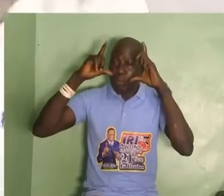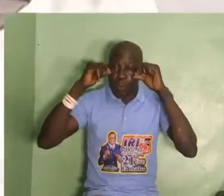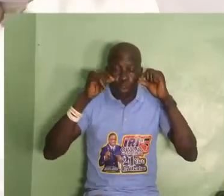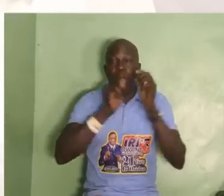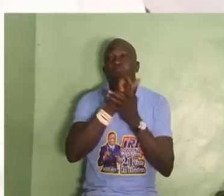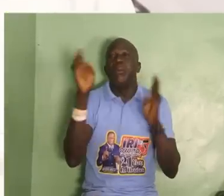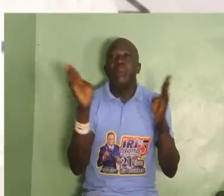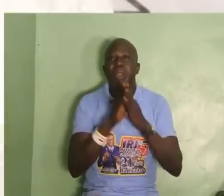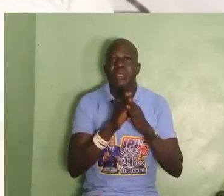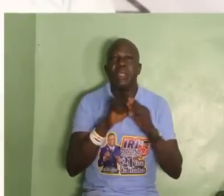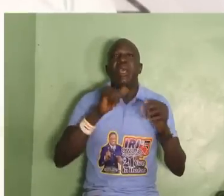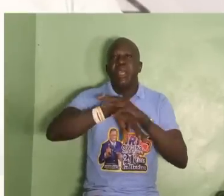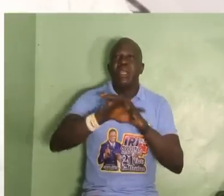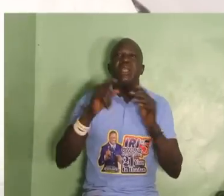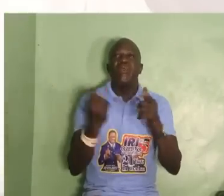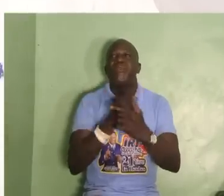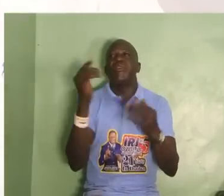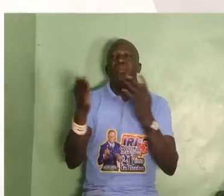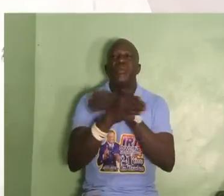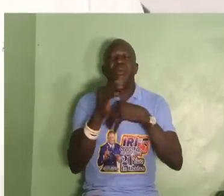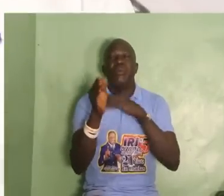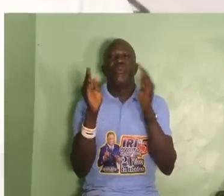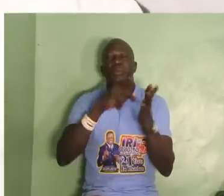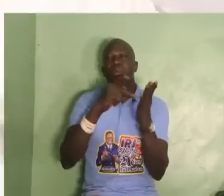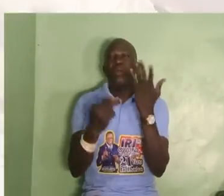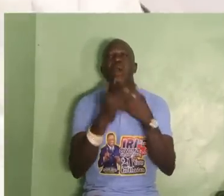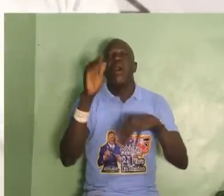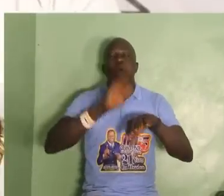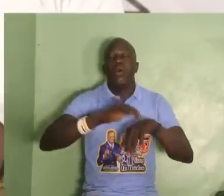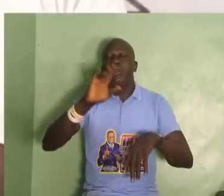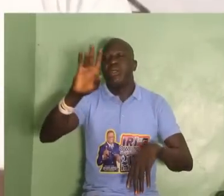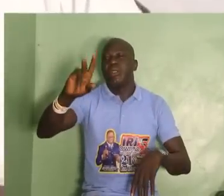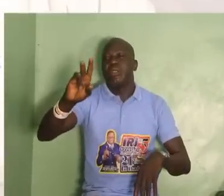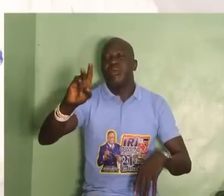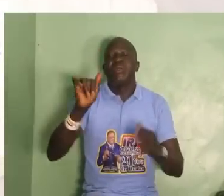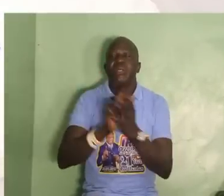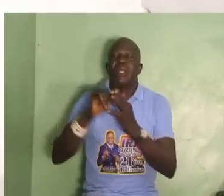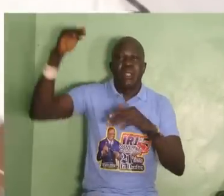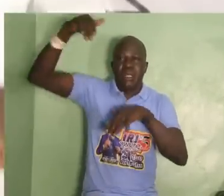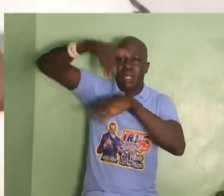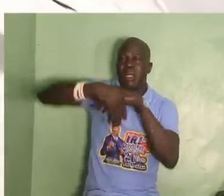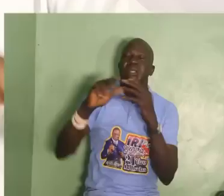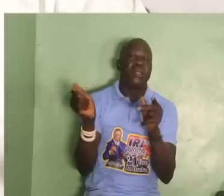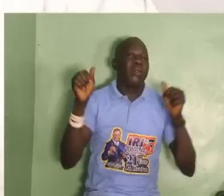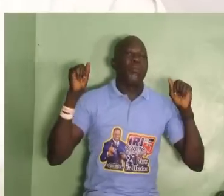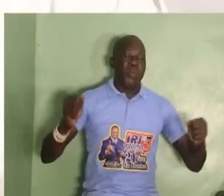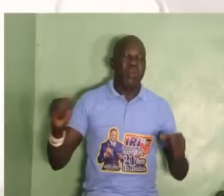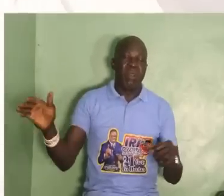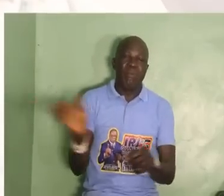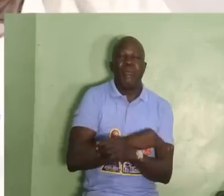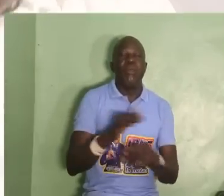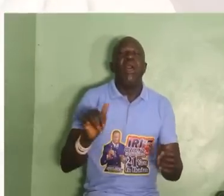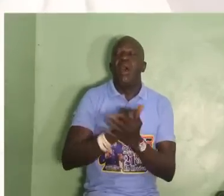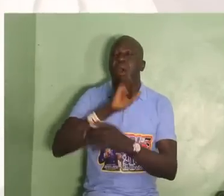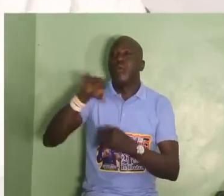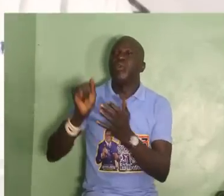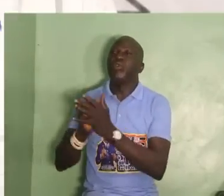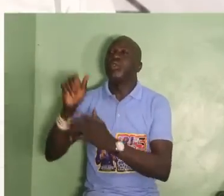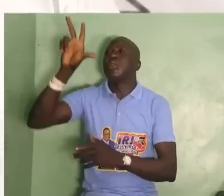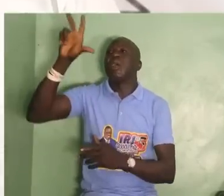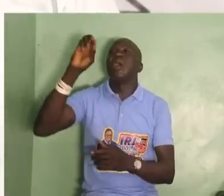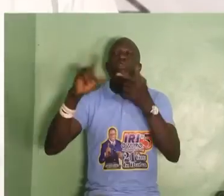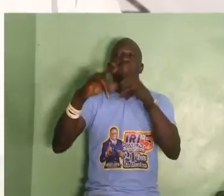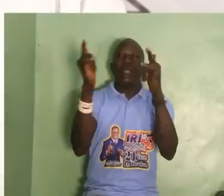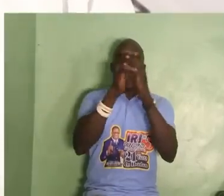be wa le sami e fe dide duro wa sami en gba meta wa de ma fese je no rabbi ayaka rabbi